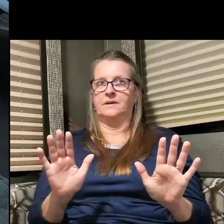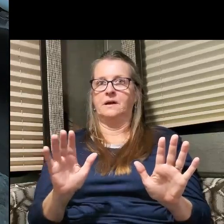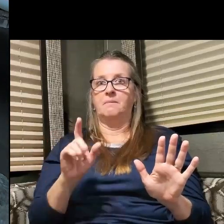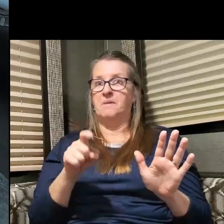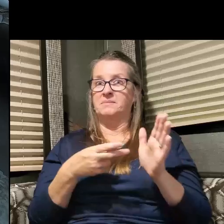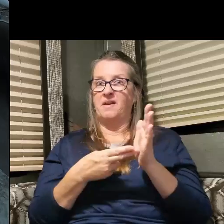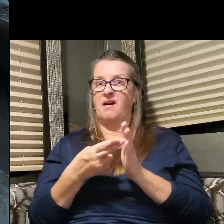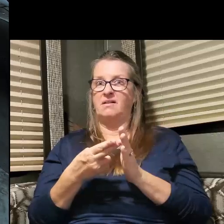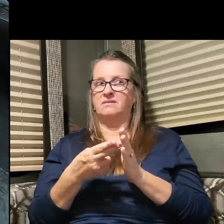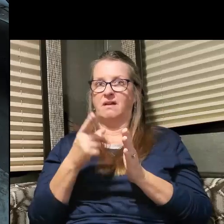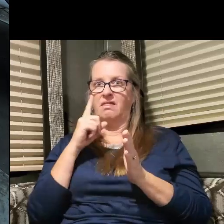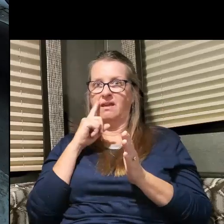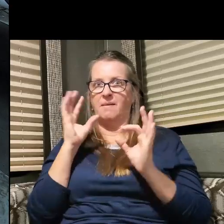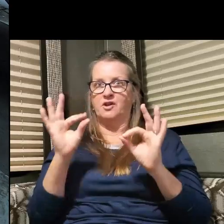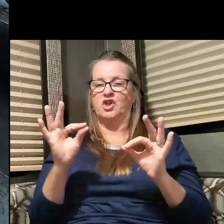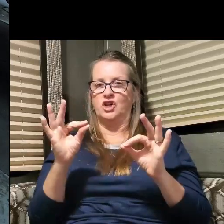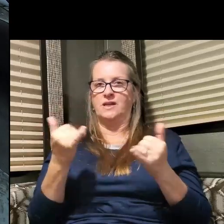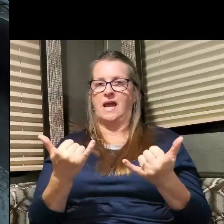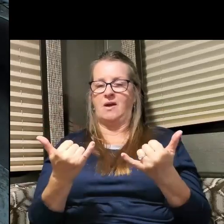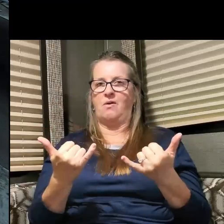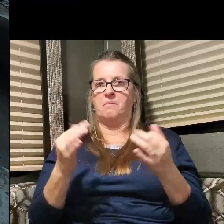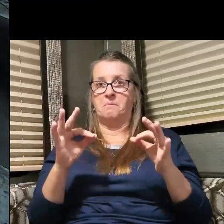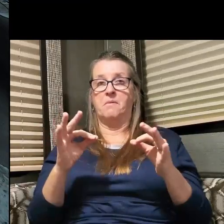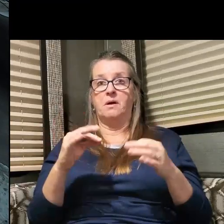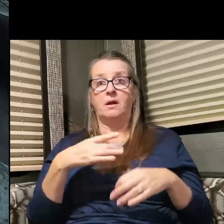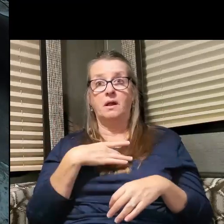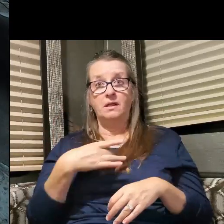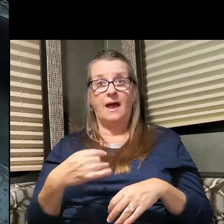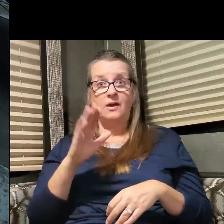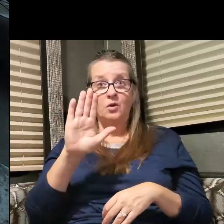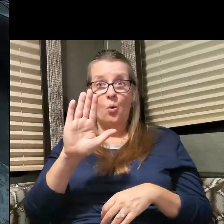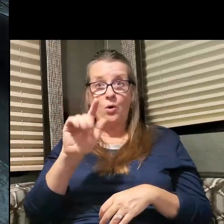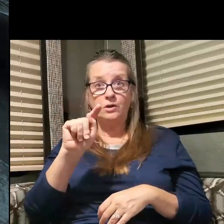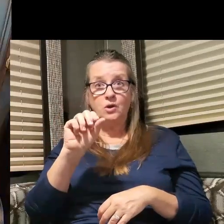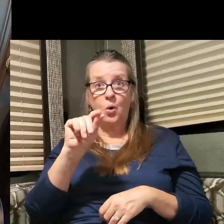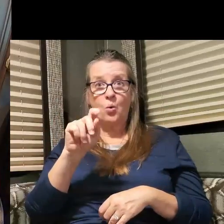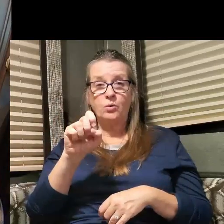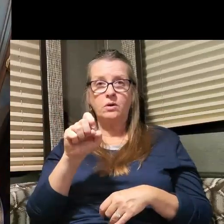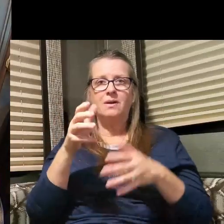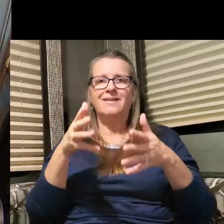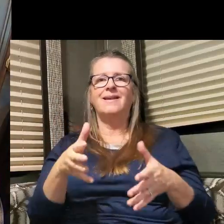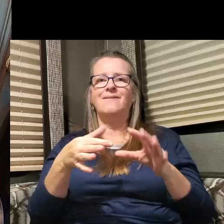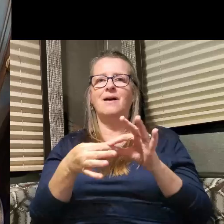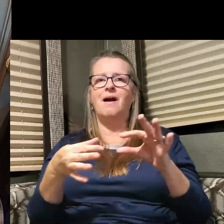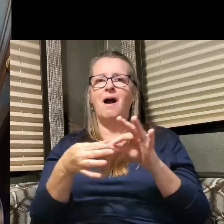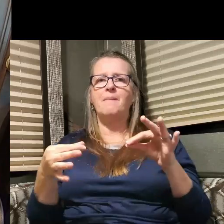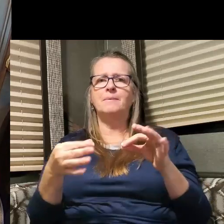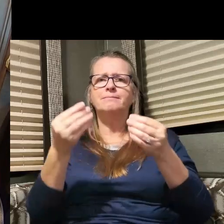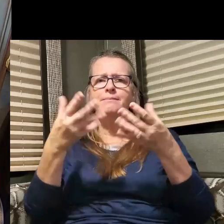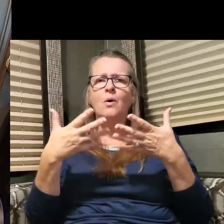Okay, done. Okay, I gotta be honest, at this point I think we're good. Hey, do you like your